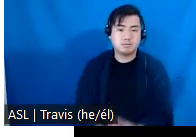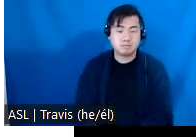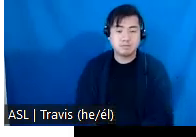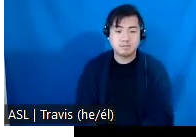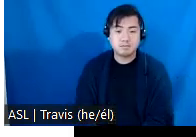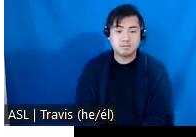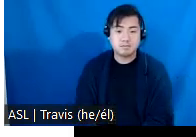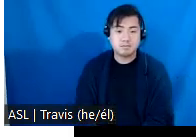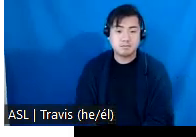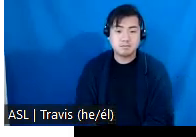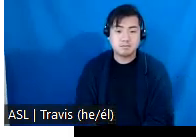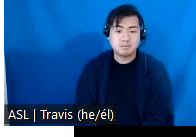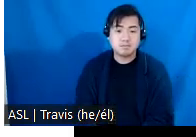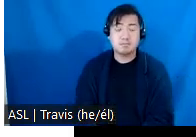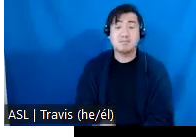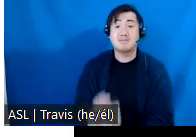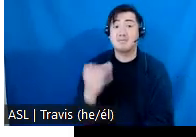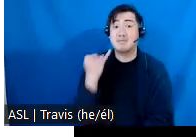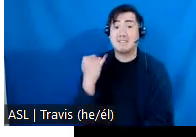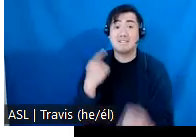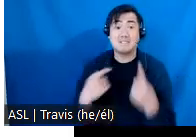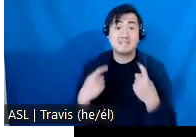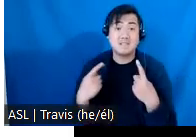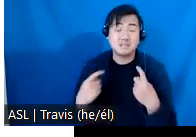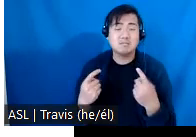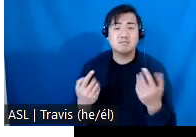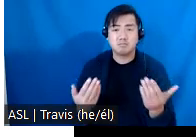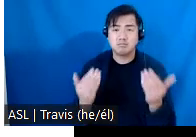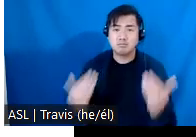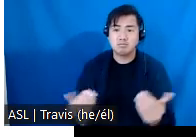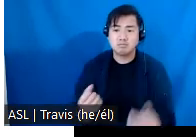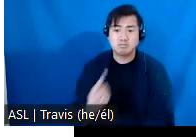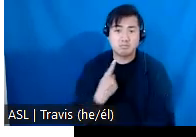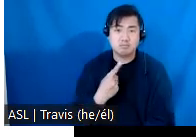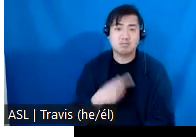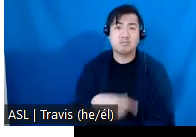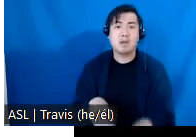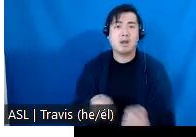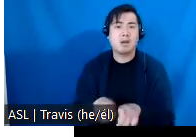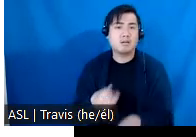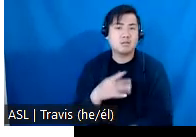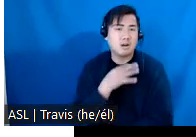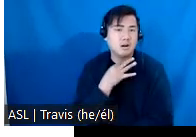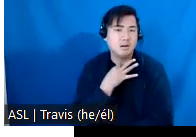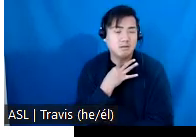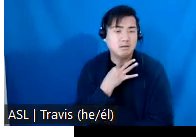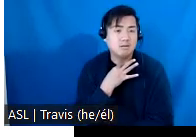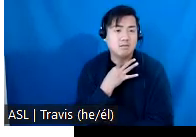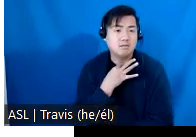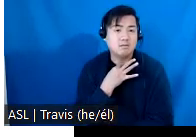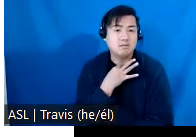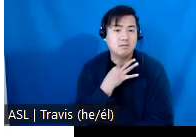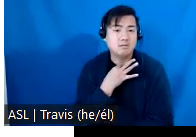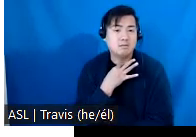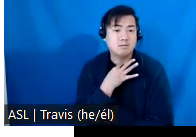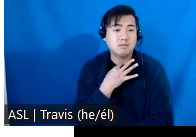and if anyone has any questions, please don't hesitate to ask. And I'm also curious to know if